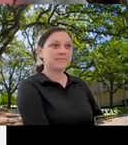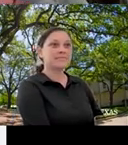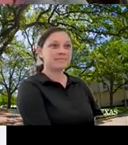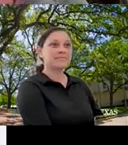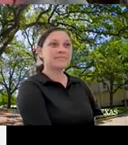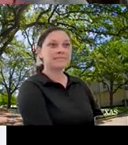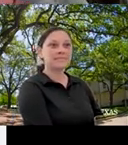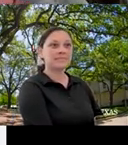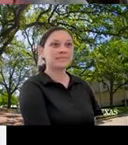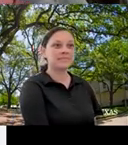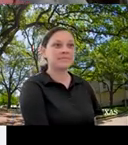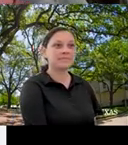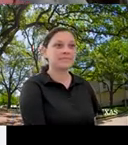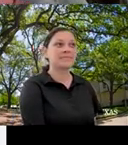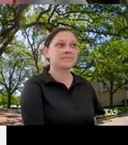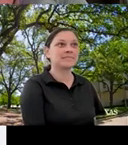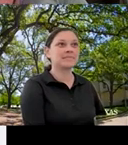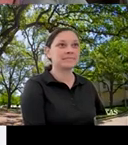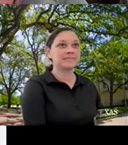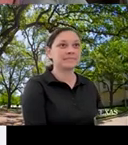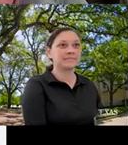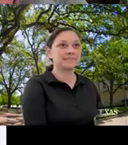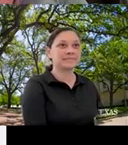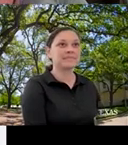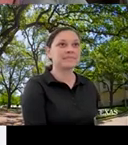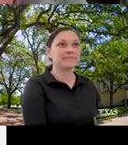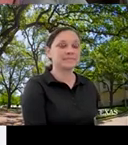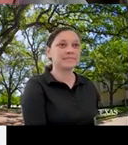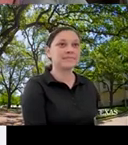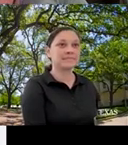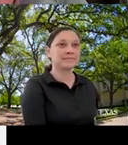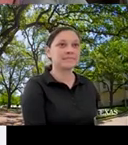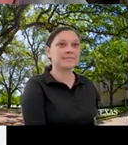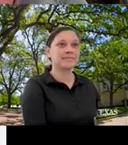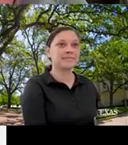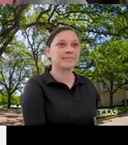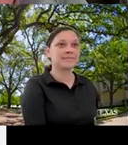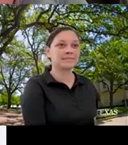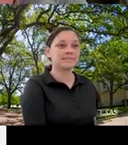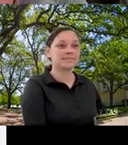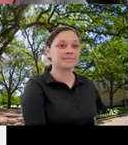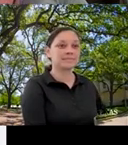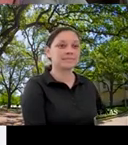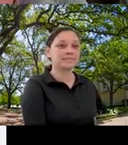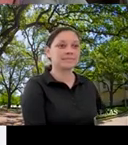what type of job you have, like all those other factors that we all know affects families' access and choices.